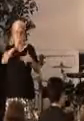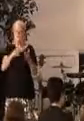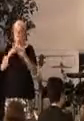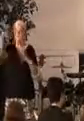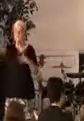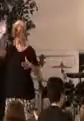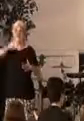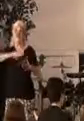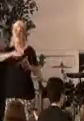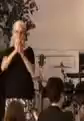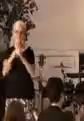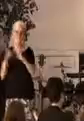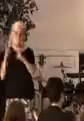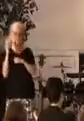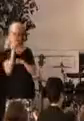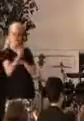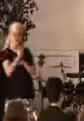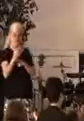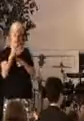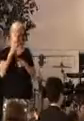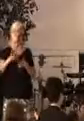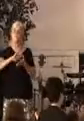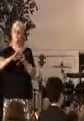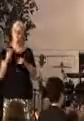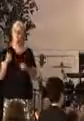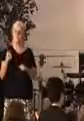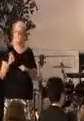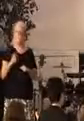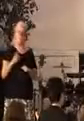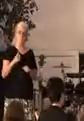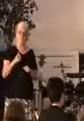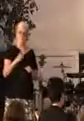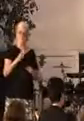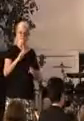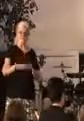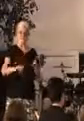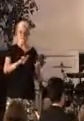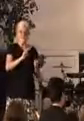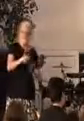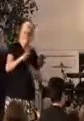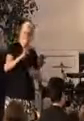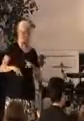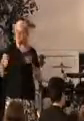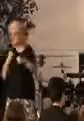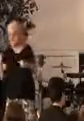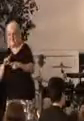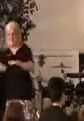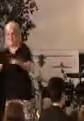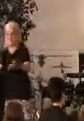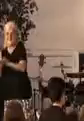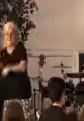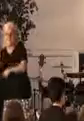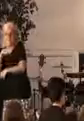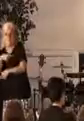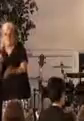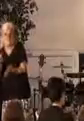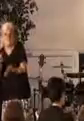ours, so that we can become unchangeable, unshakable, and unstoppable through the power of the Holy Spirit.